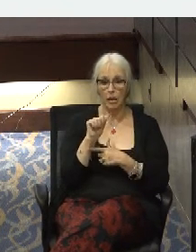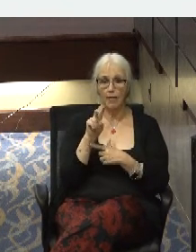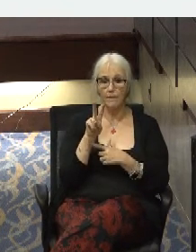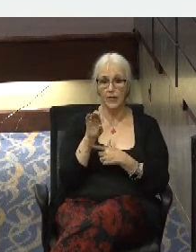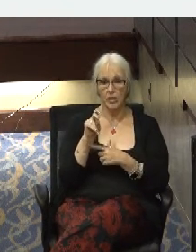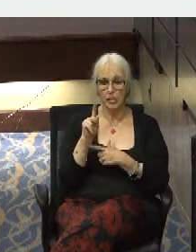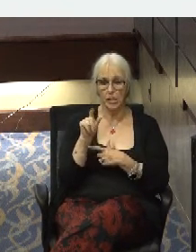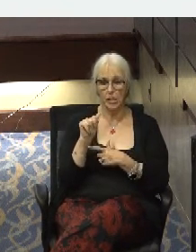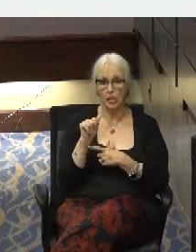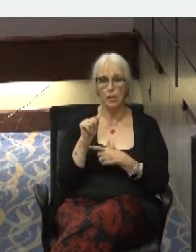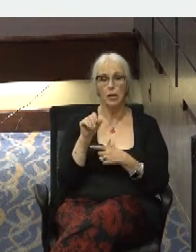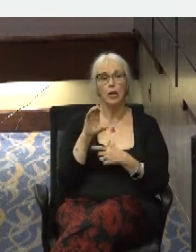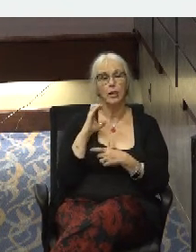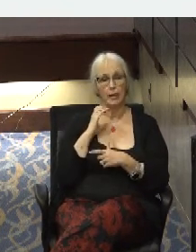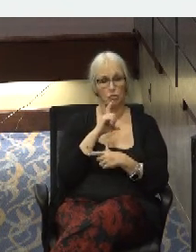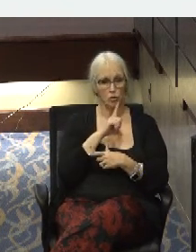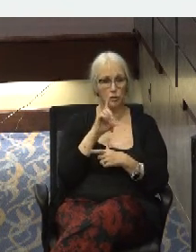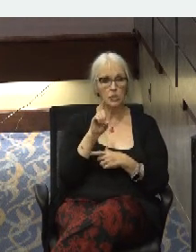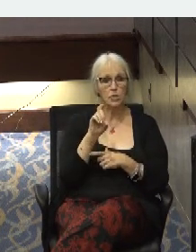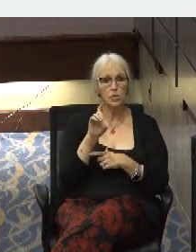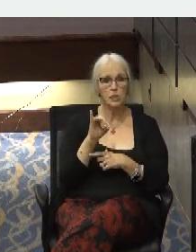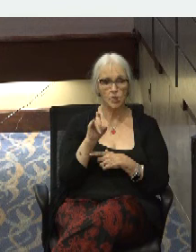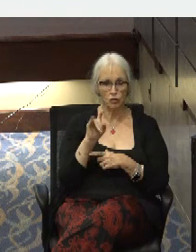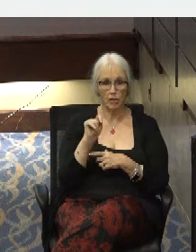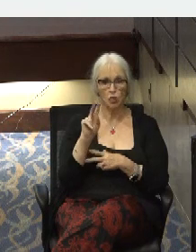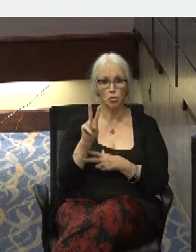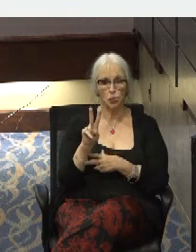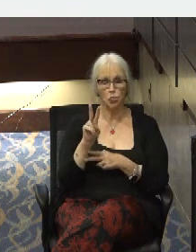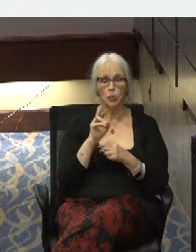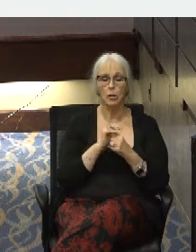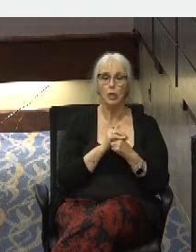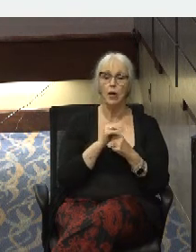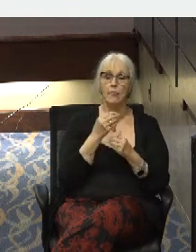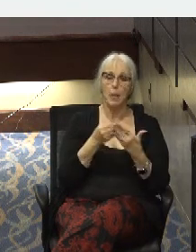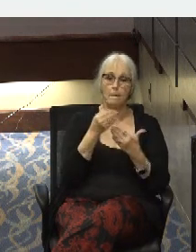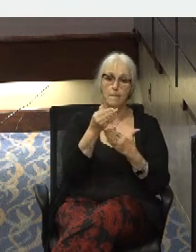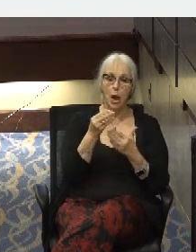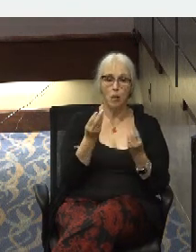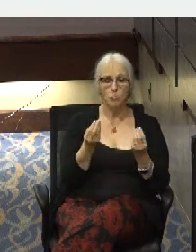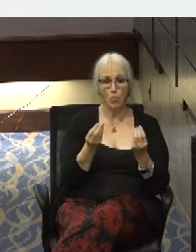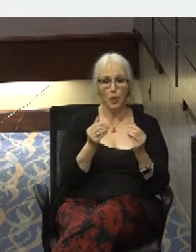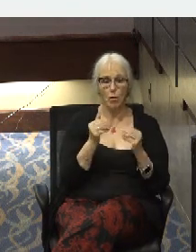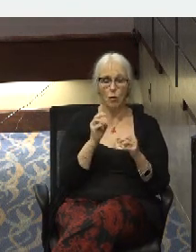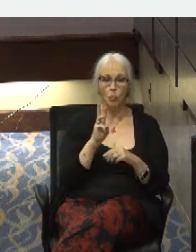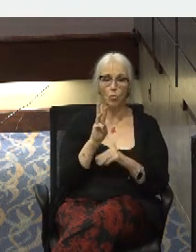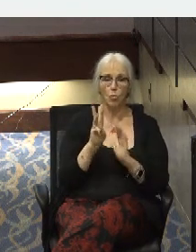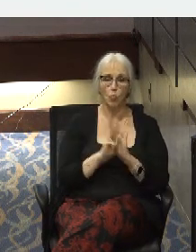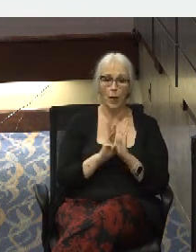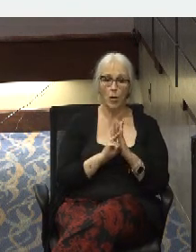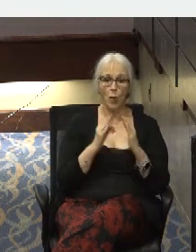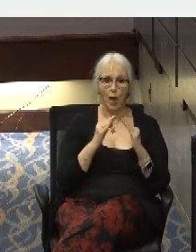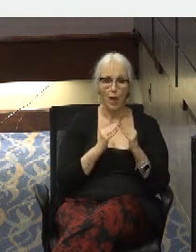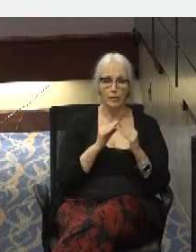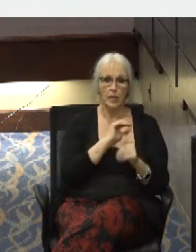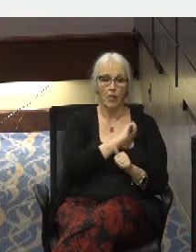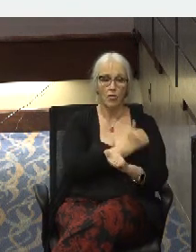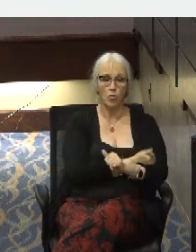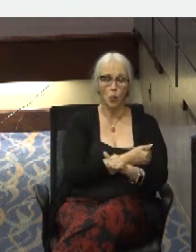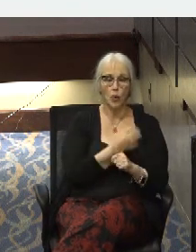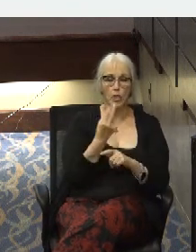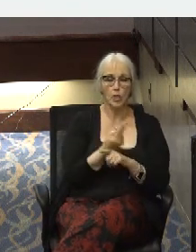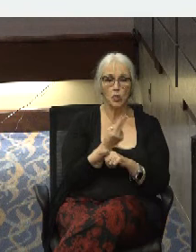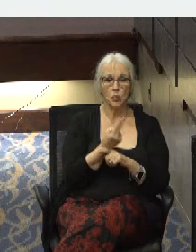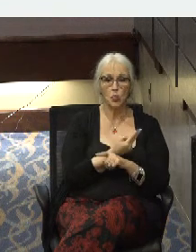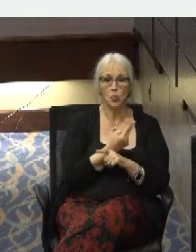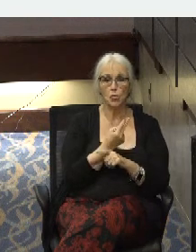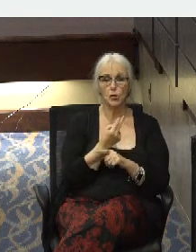District 2. The potential buyer for the property is Waco Housing Authority, and nearby uses include